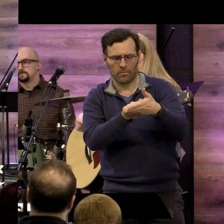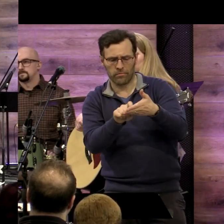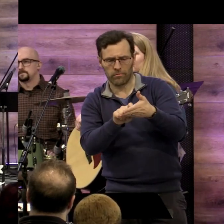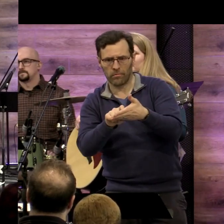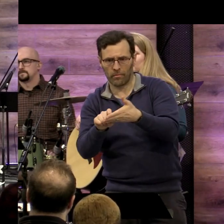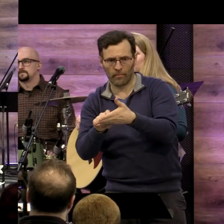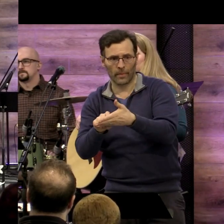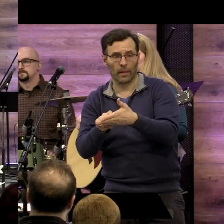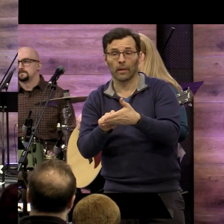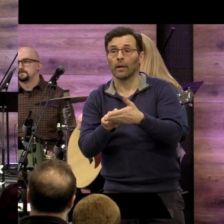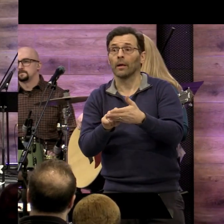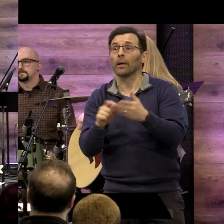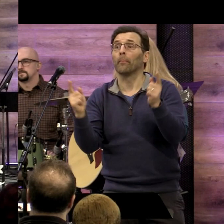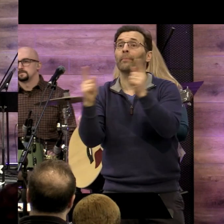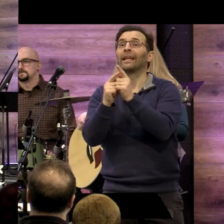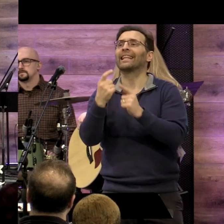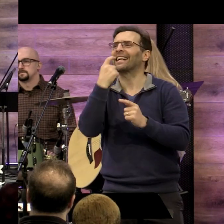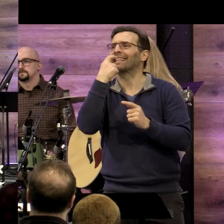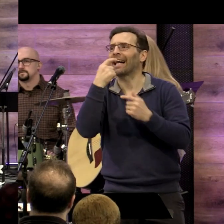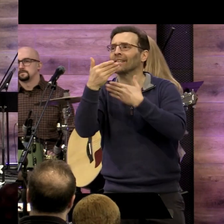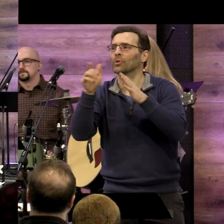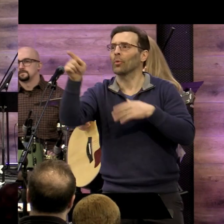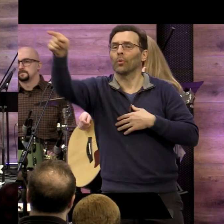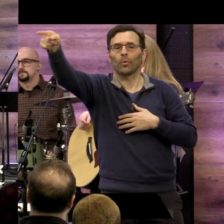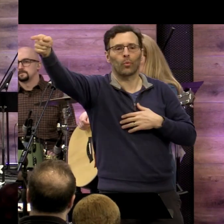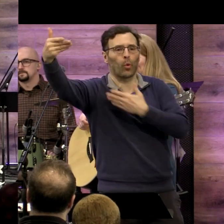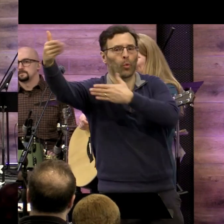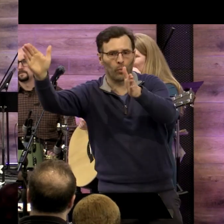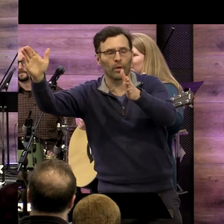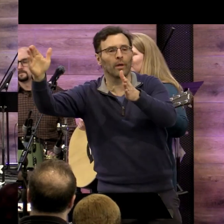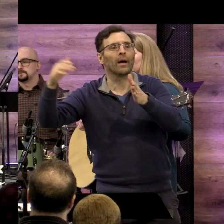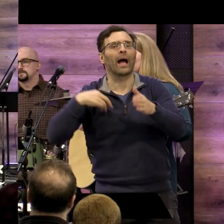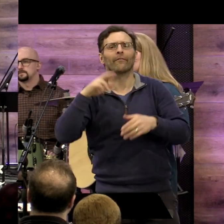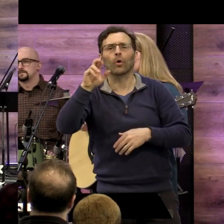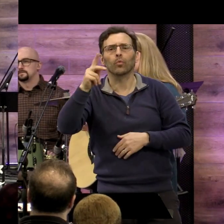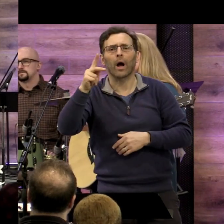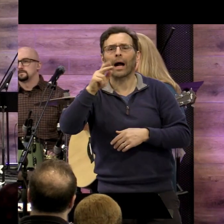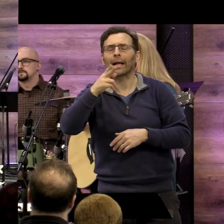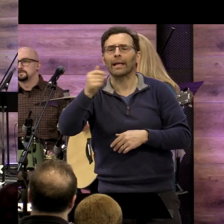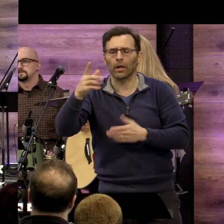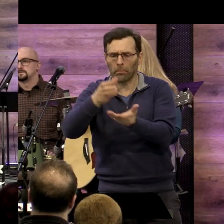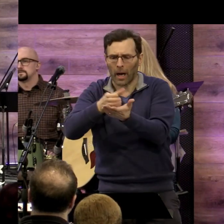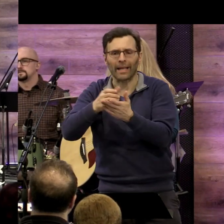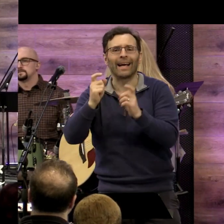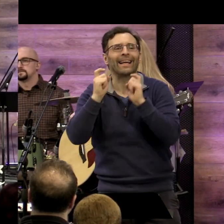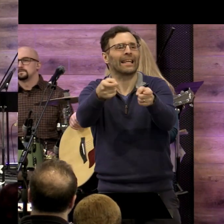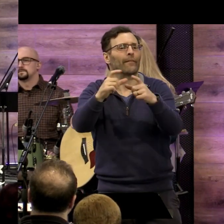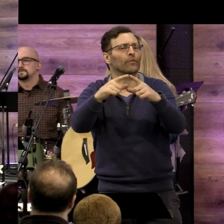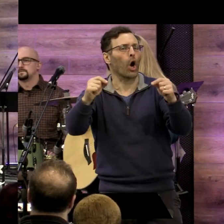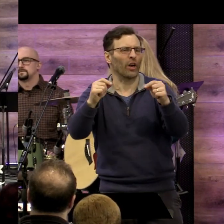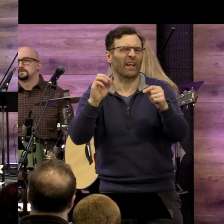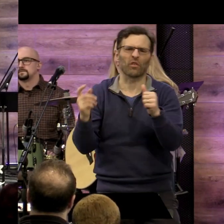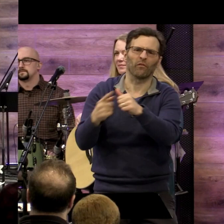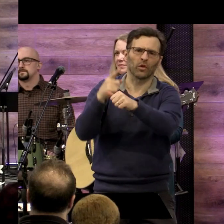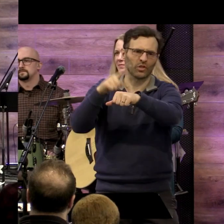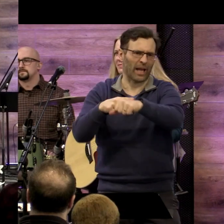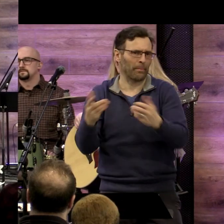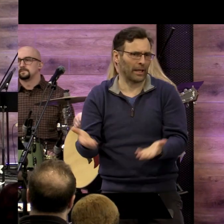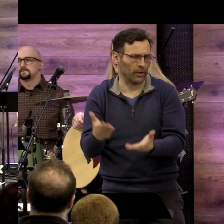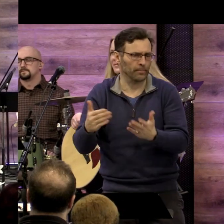and meet us in the glass room after the service, we've got a Rock Hill mug and a gift card for you if it's your first time